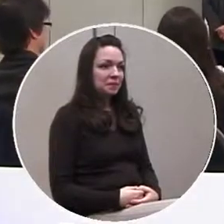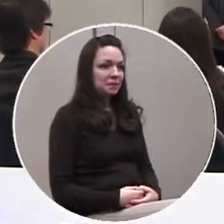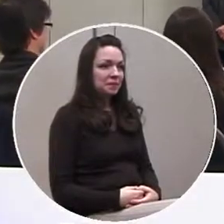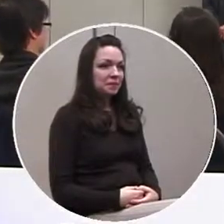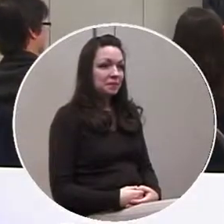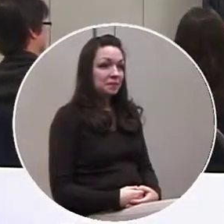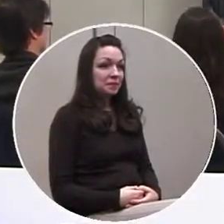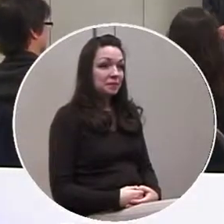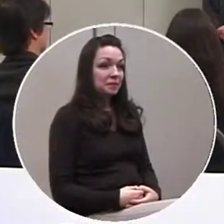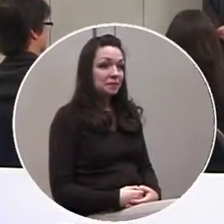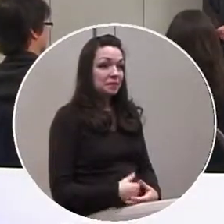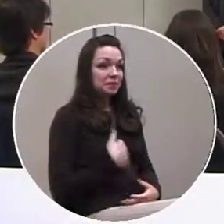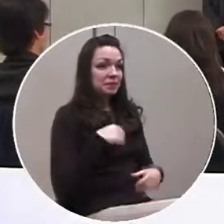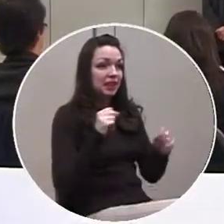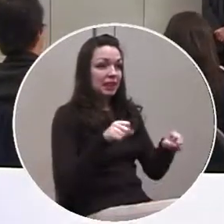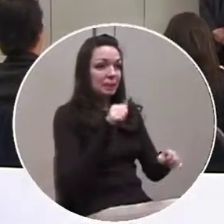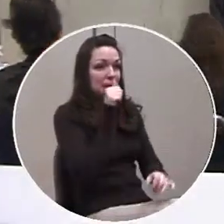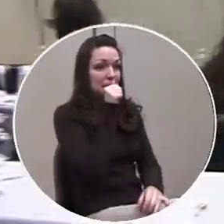I can be very patient.